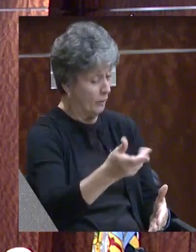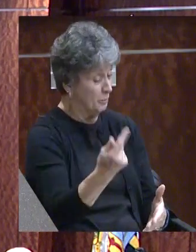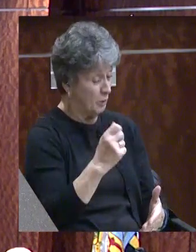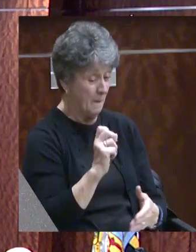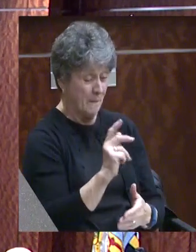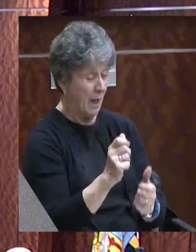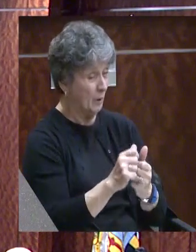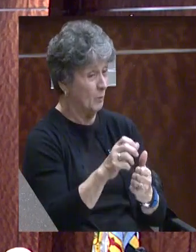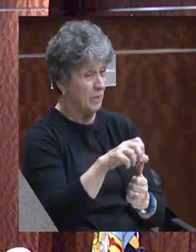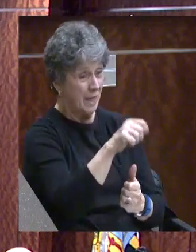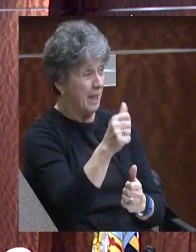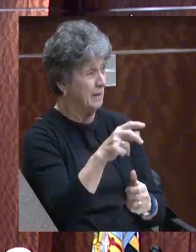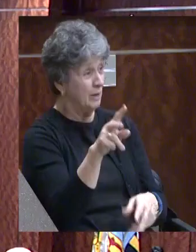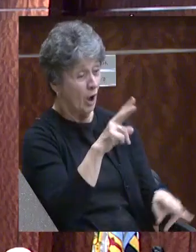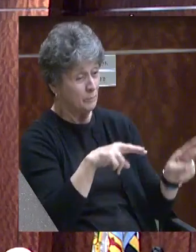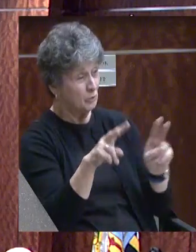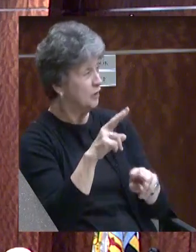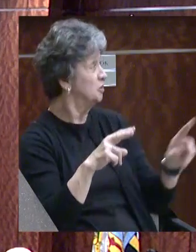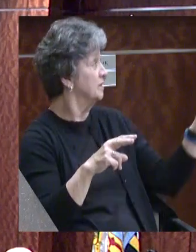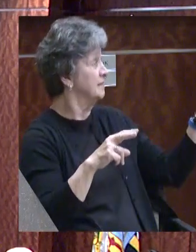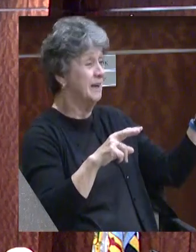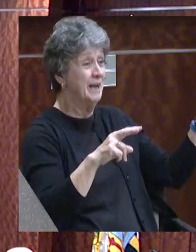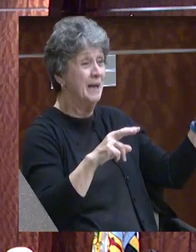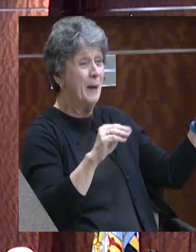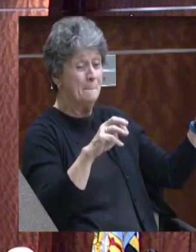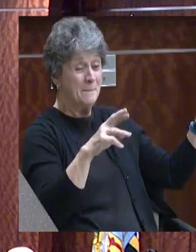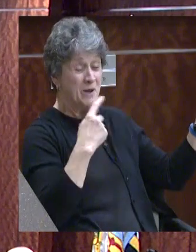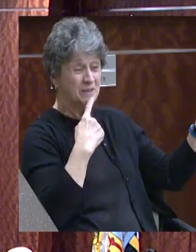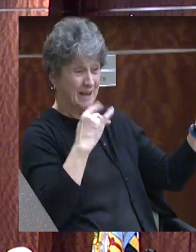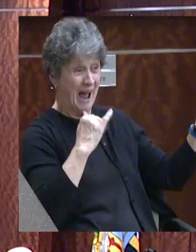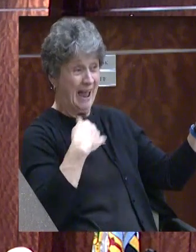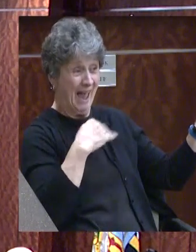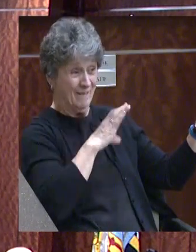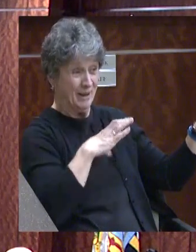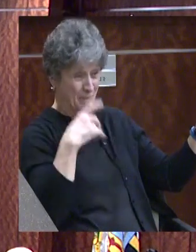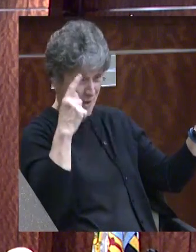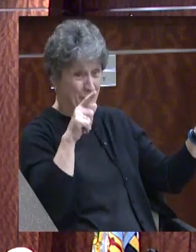Thanks. Appreciate your interest. I got a committee for you too, just so you know that.